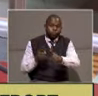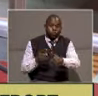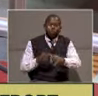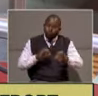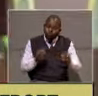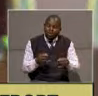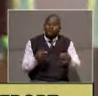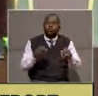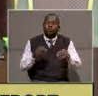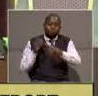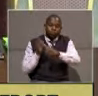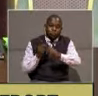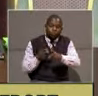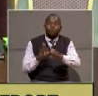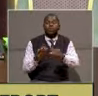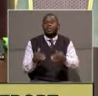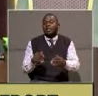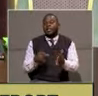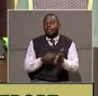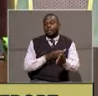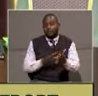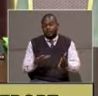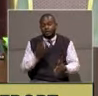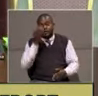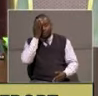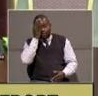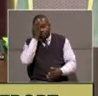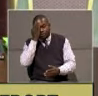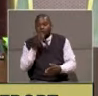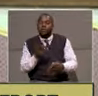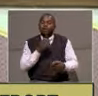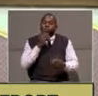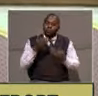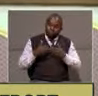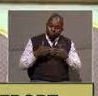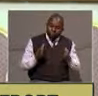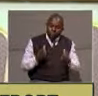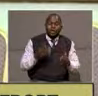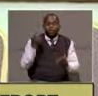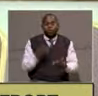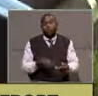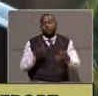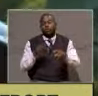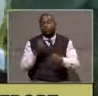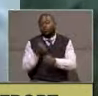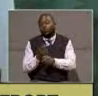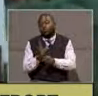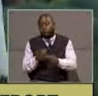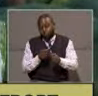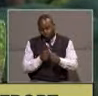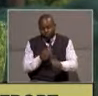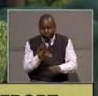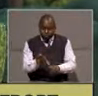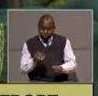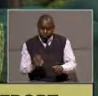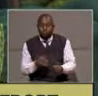to assault. On Thursday morning, General Eli Tumwine broke the silence about what he's going to do following findings of